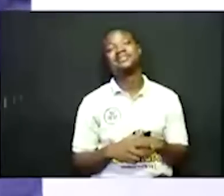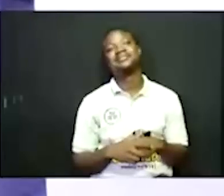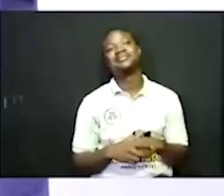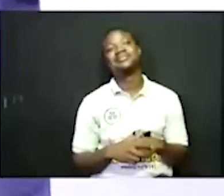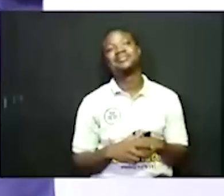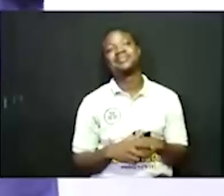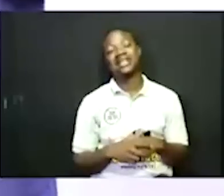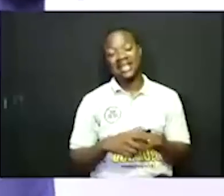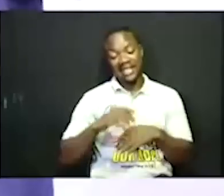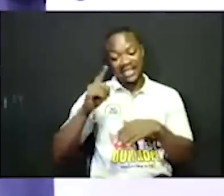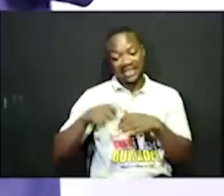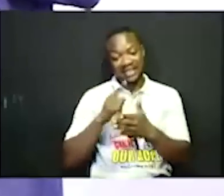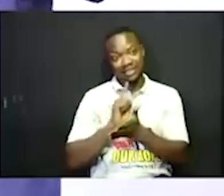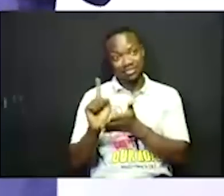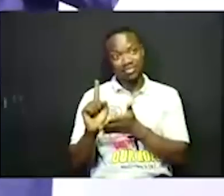next week,